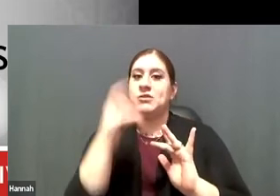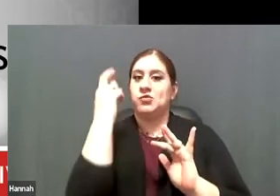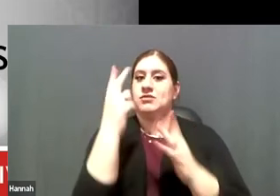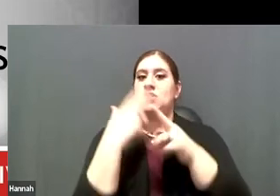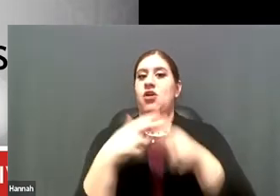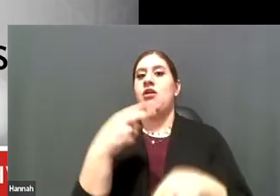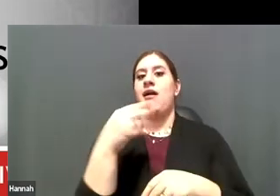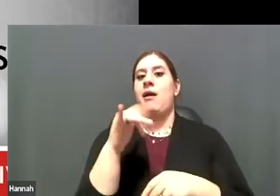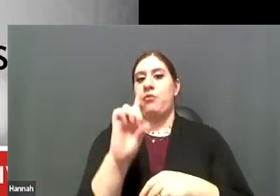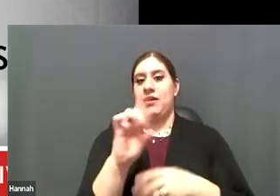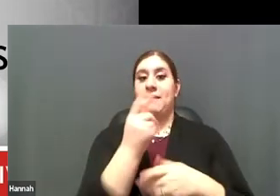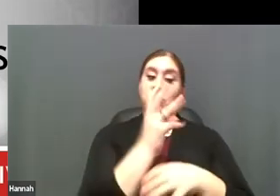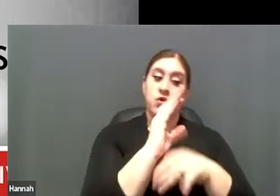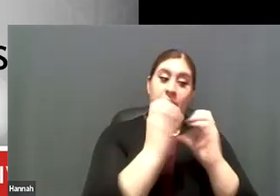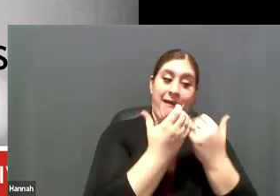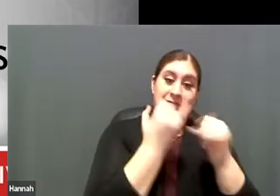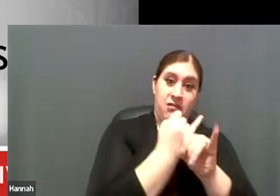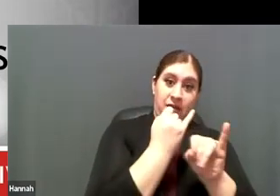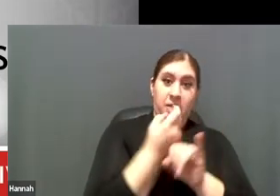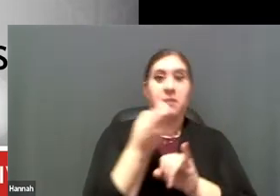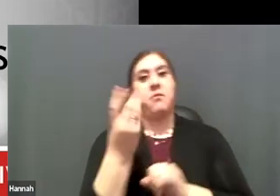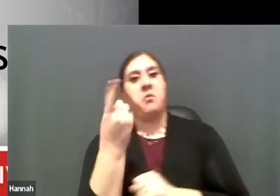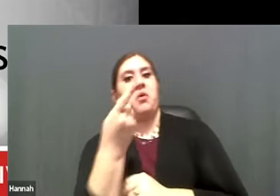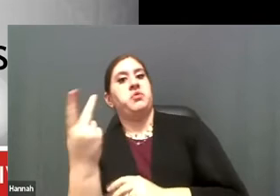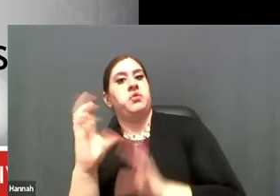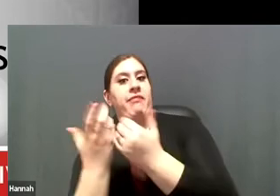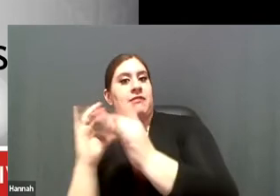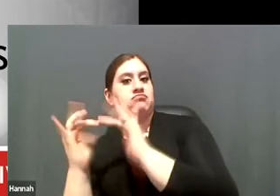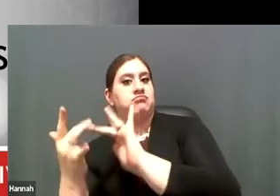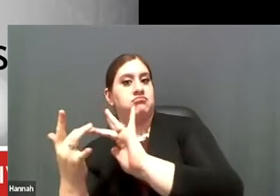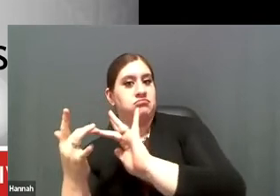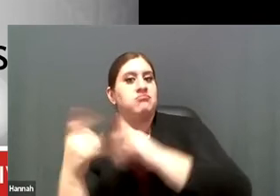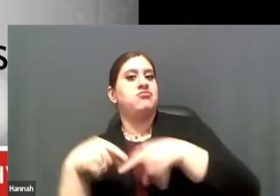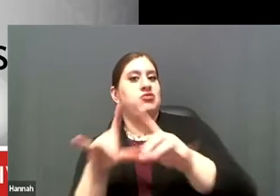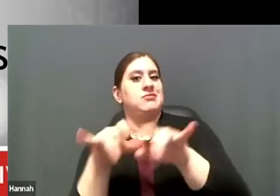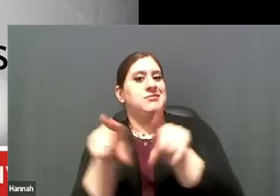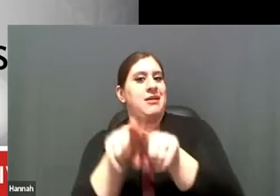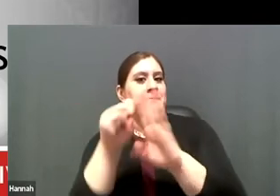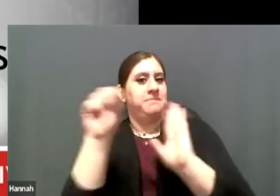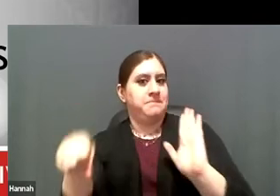hybrid. A couple of classes on campus, a class or two online during the same semester.